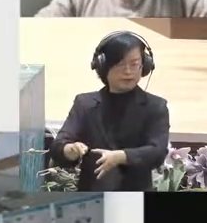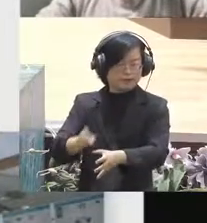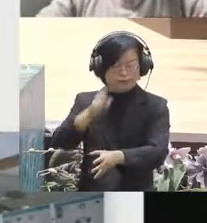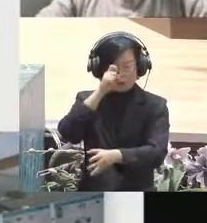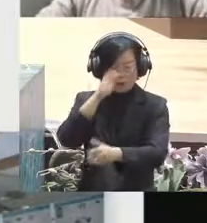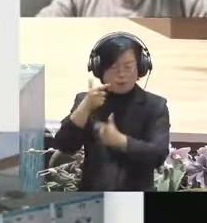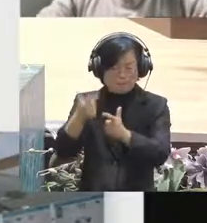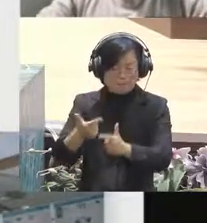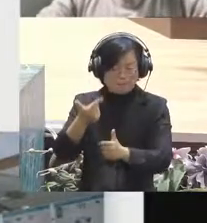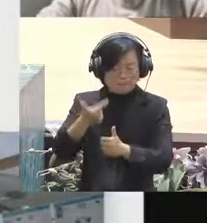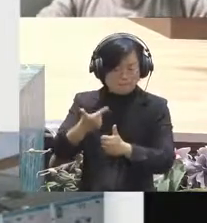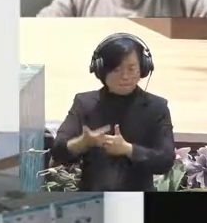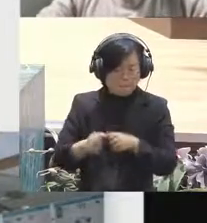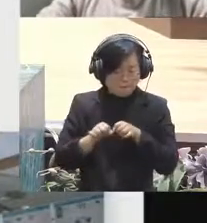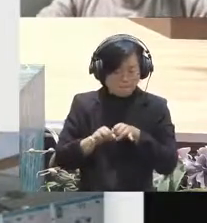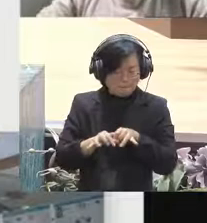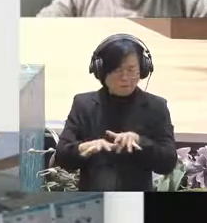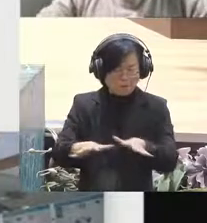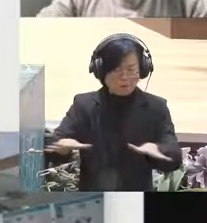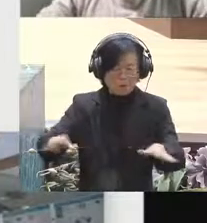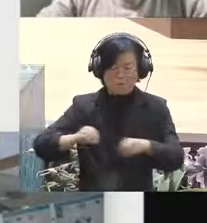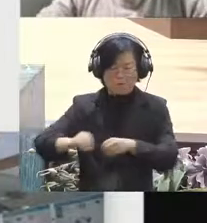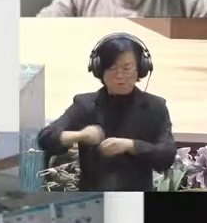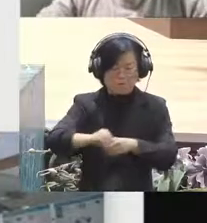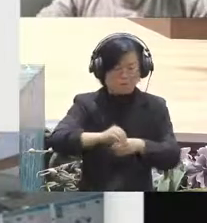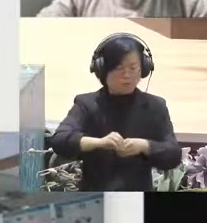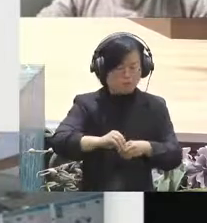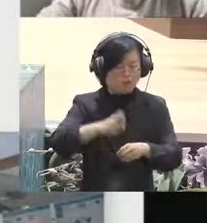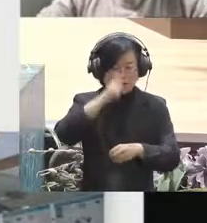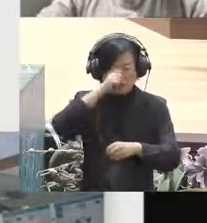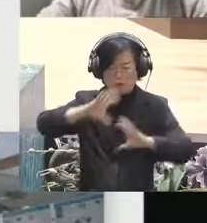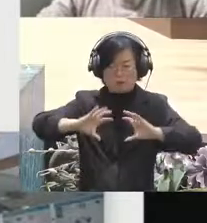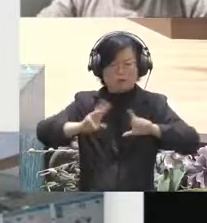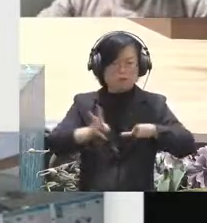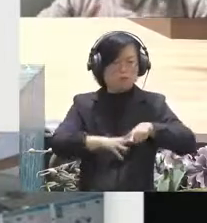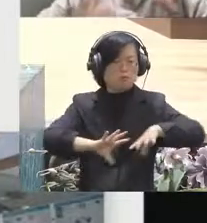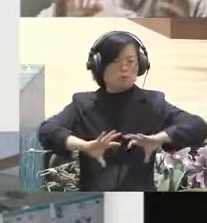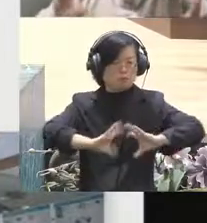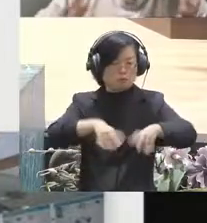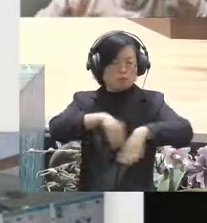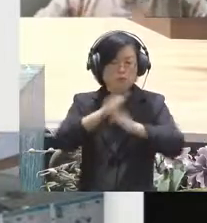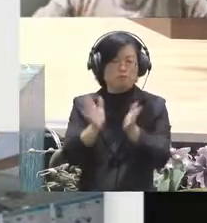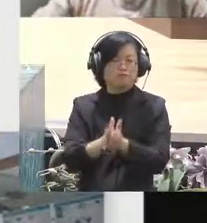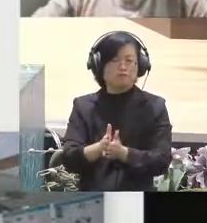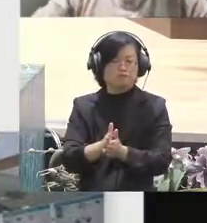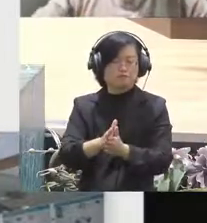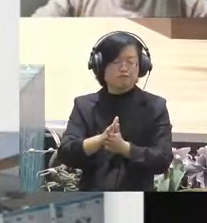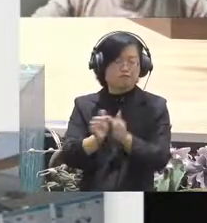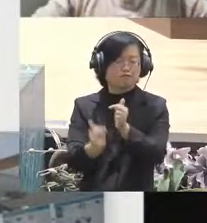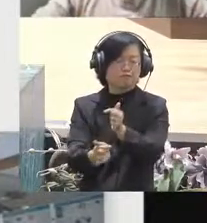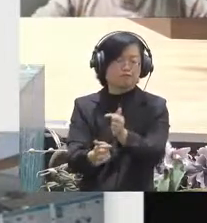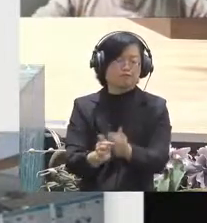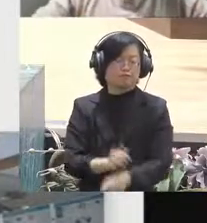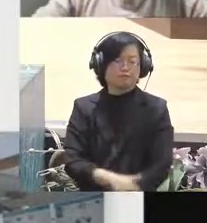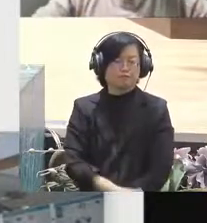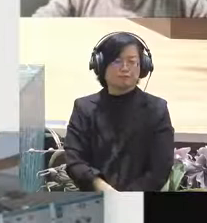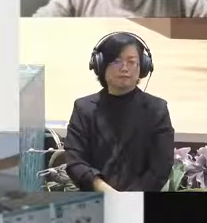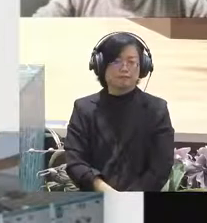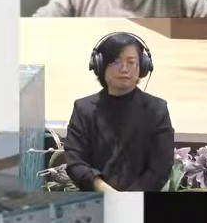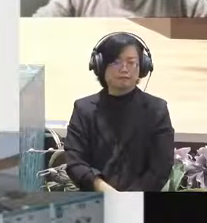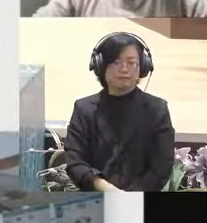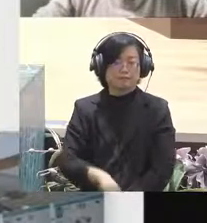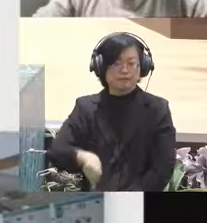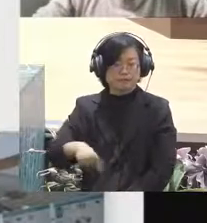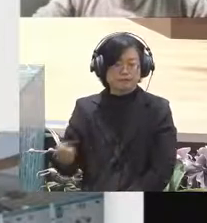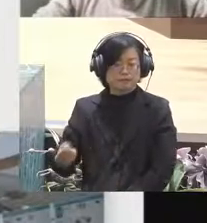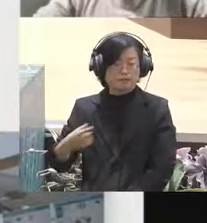And with this, I'd like to hand it over to Dr. Akif, who will talk about what this strategy is all about and how are they planning to